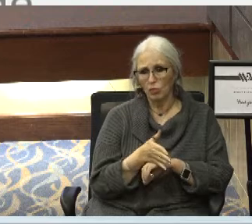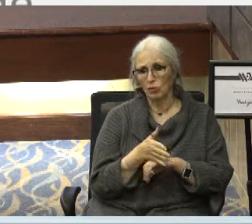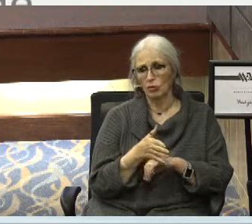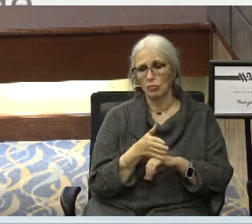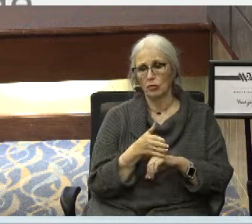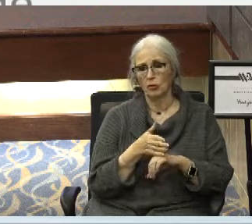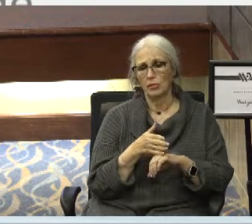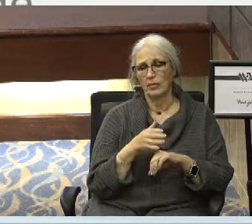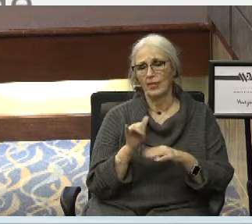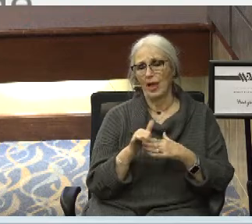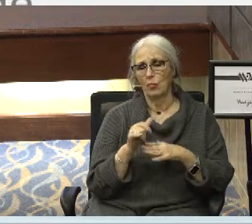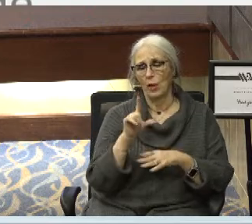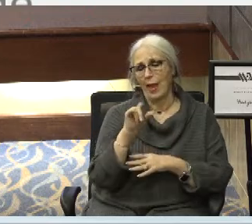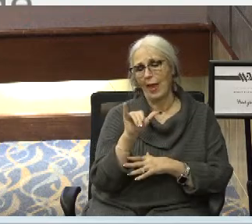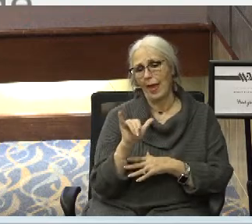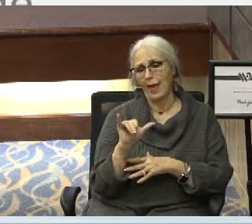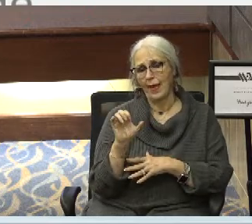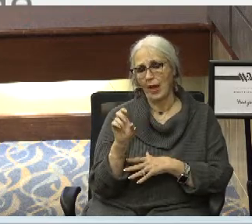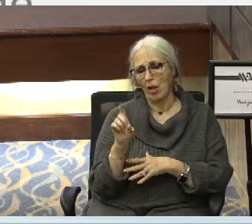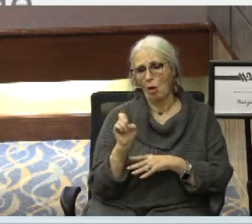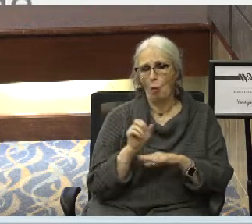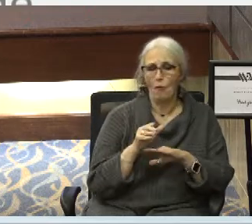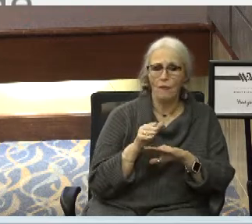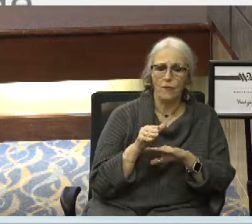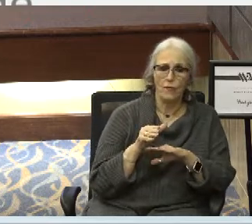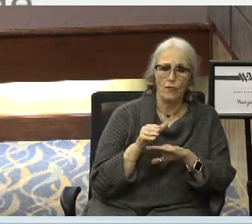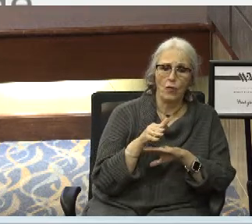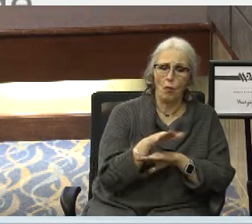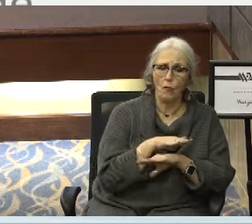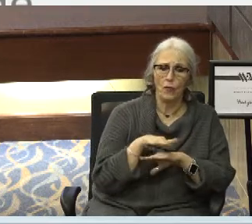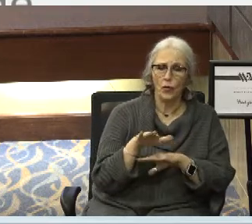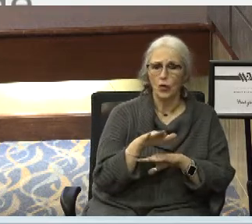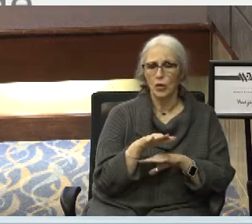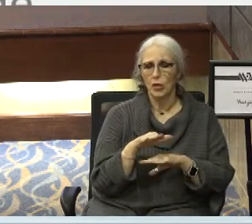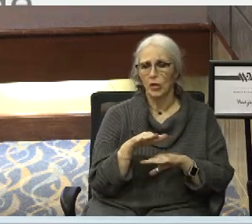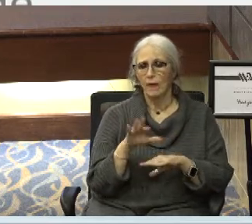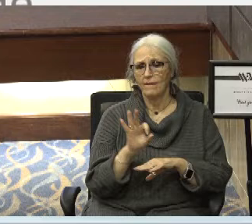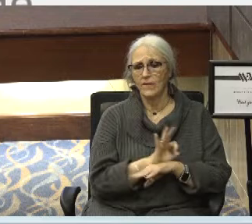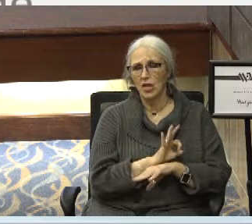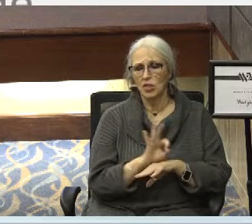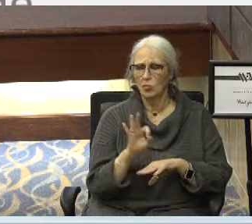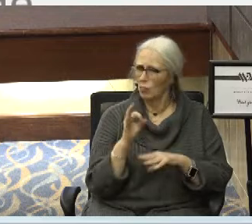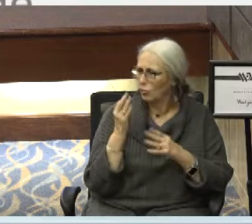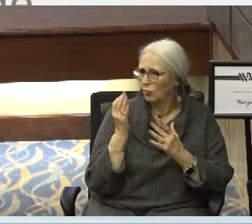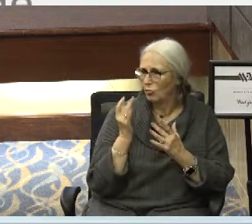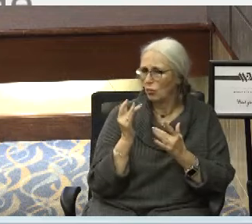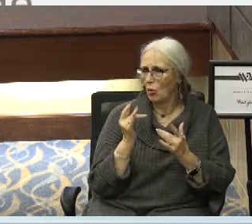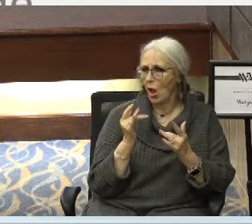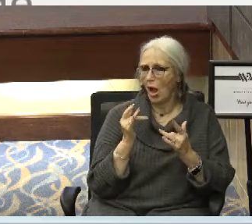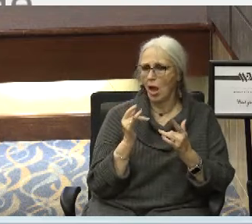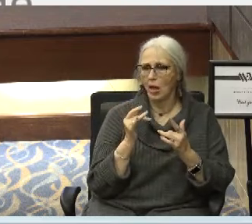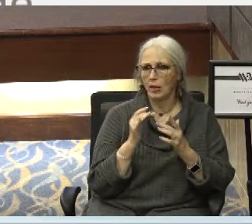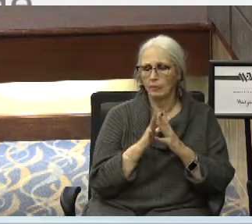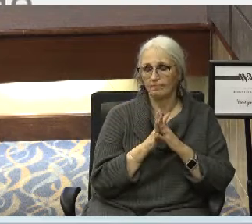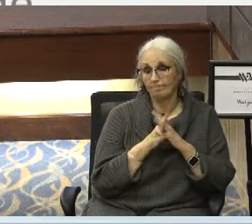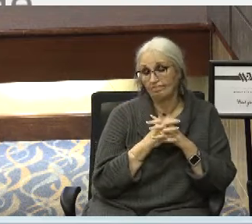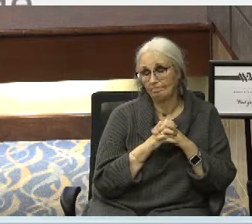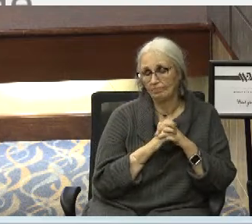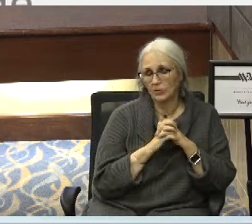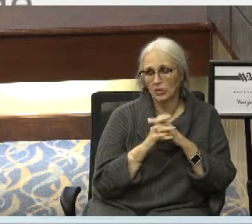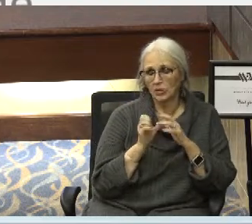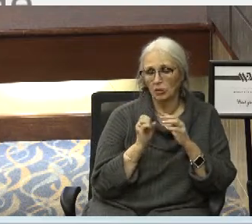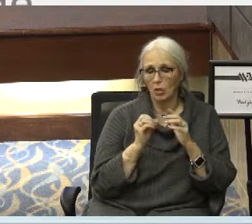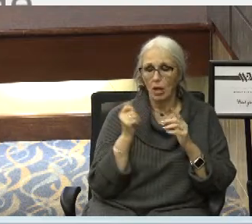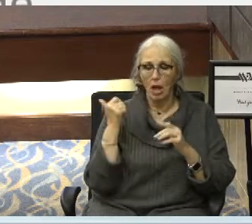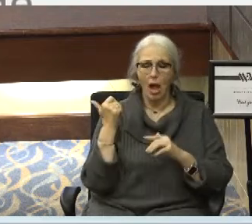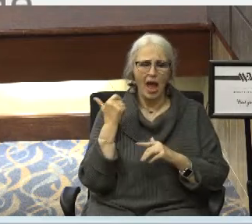kind of laid over existing functions, or, why was this zoned R1B to begin with?